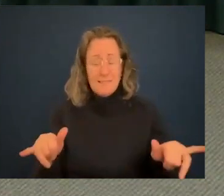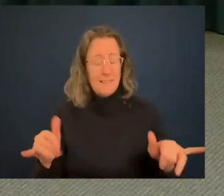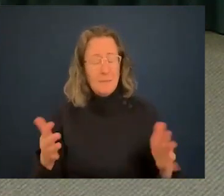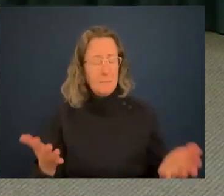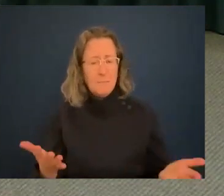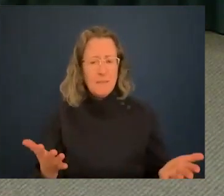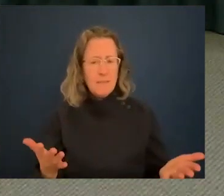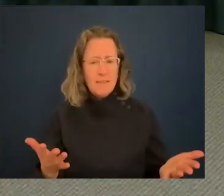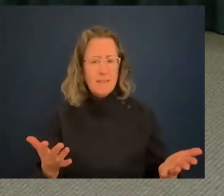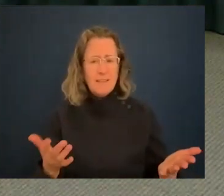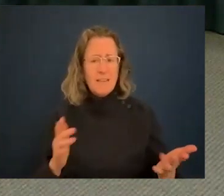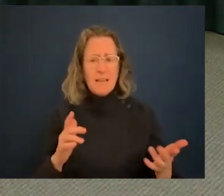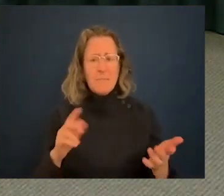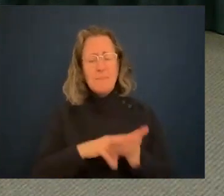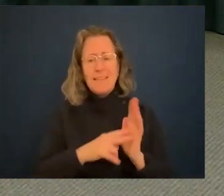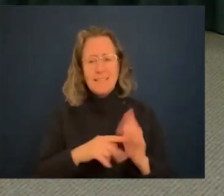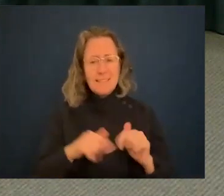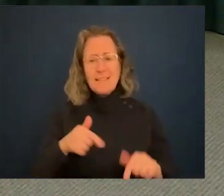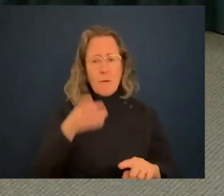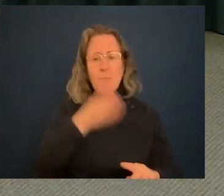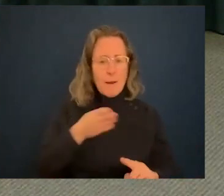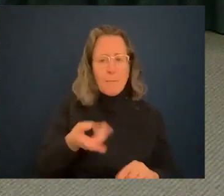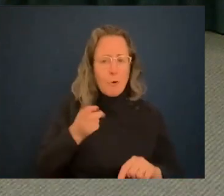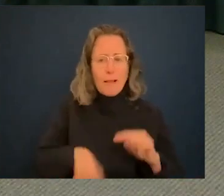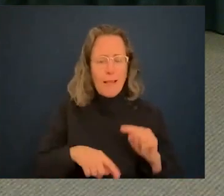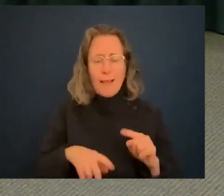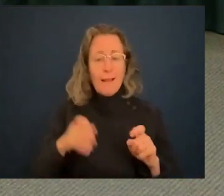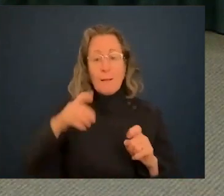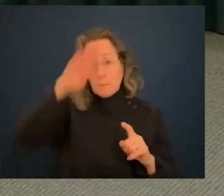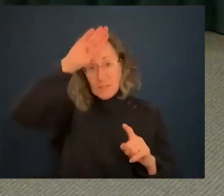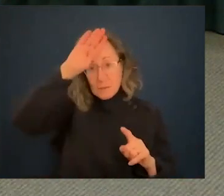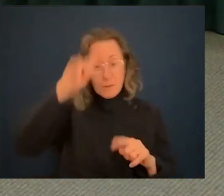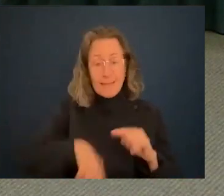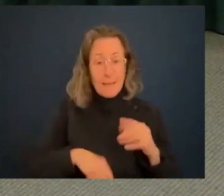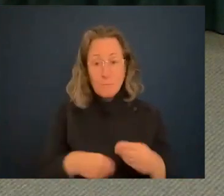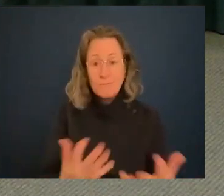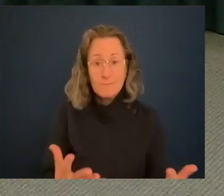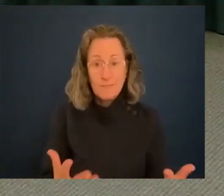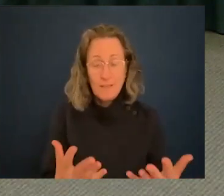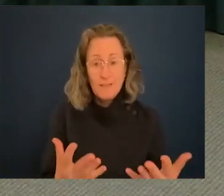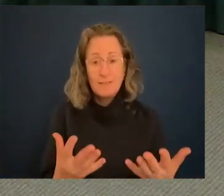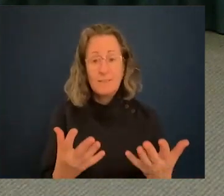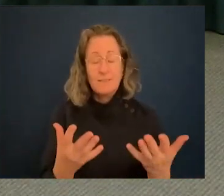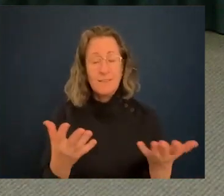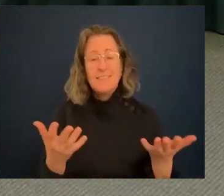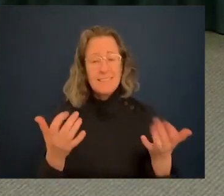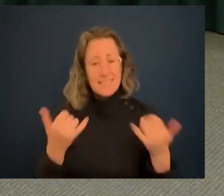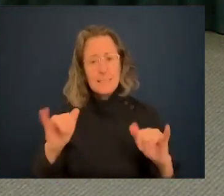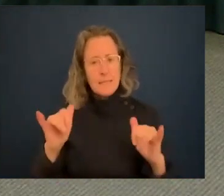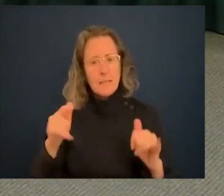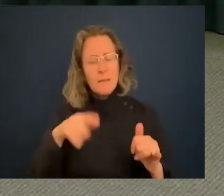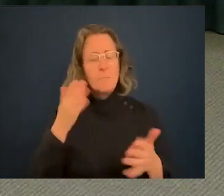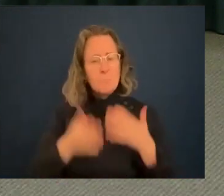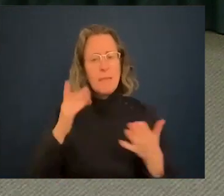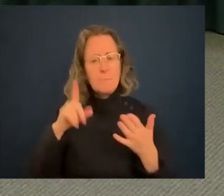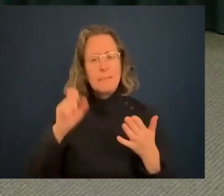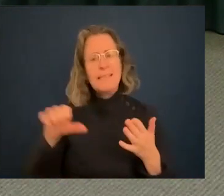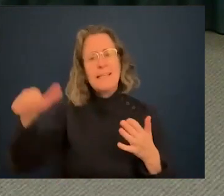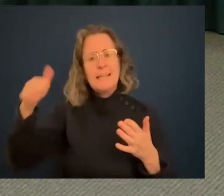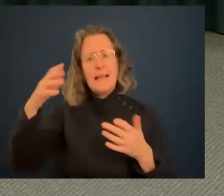providing for for ambulances and and other uh equipment that they might need so